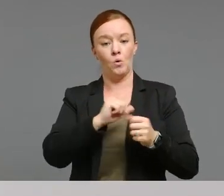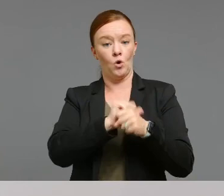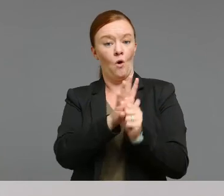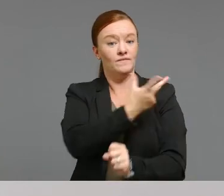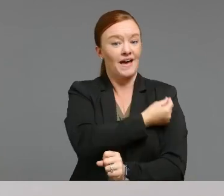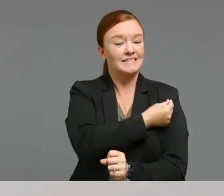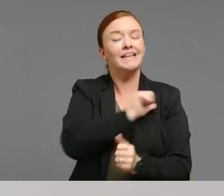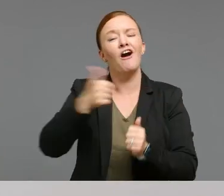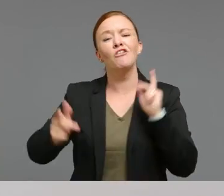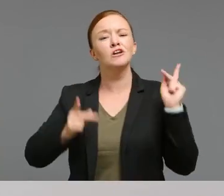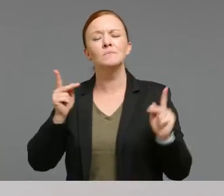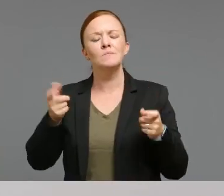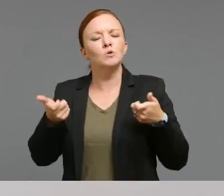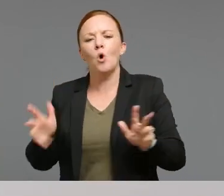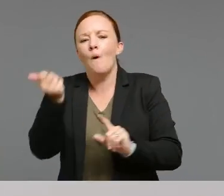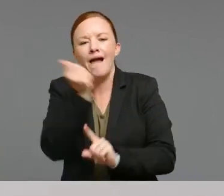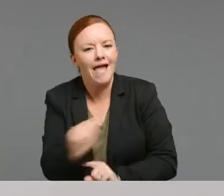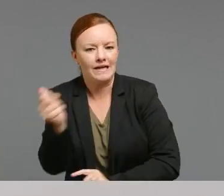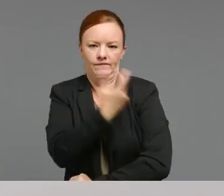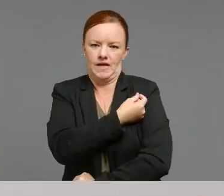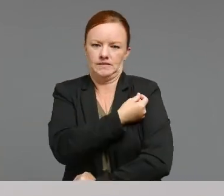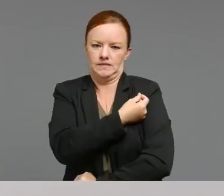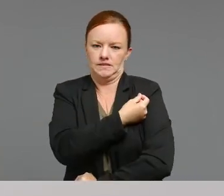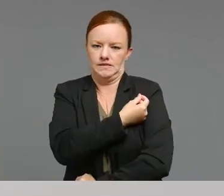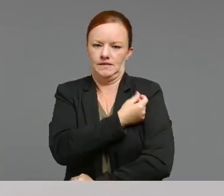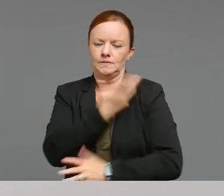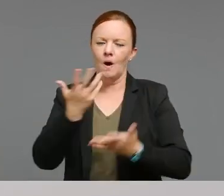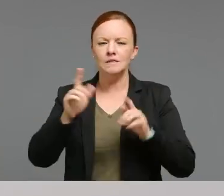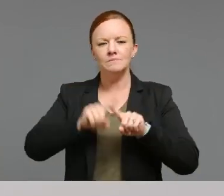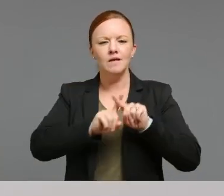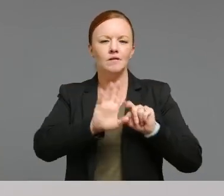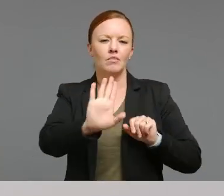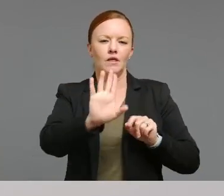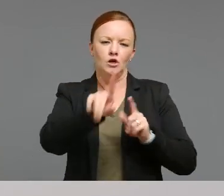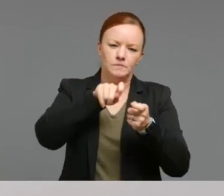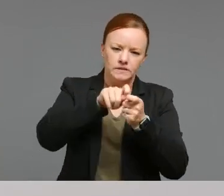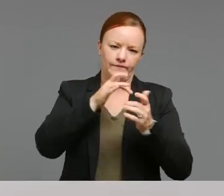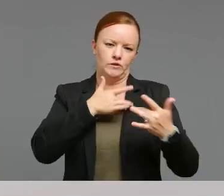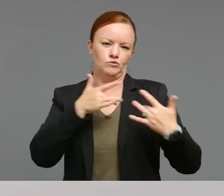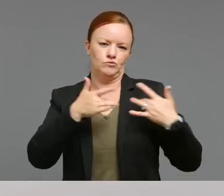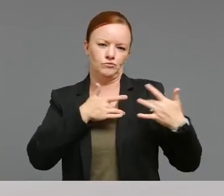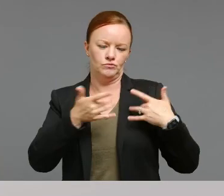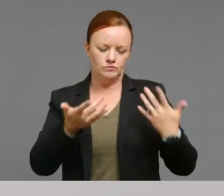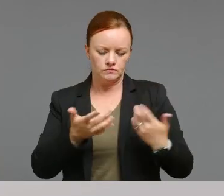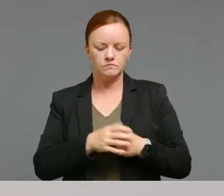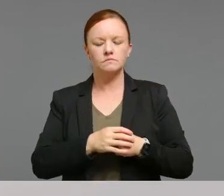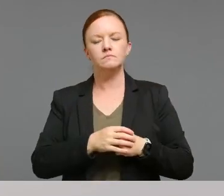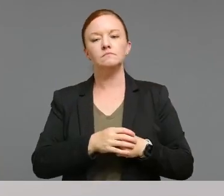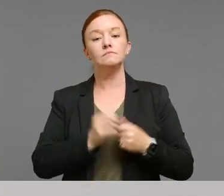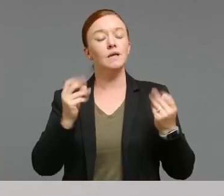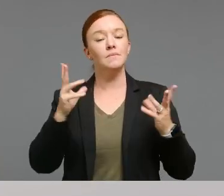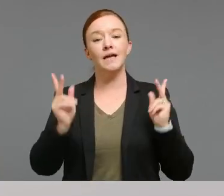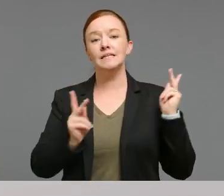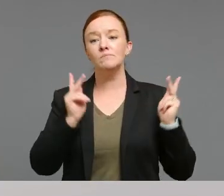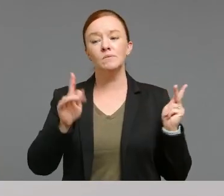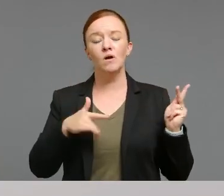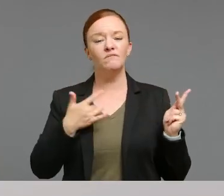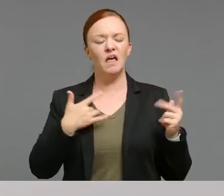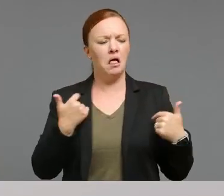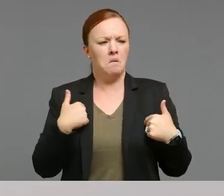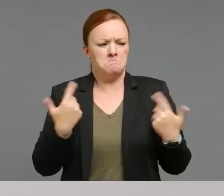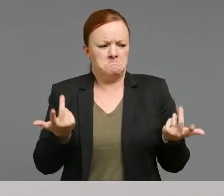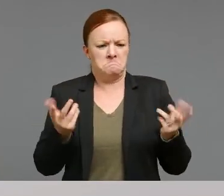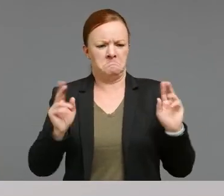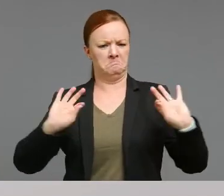all vaccines in general. But what I would say is that, you know, a lot of people don't feel that they're at risk